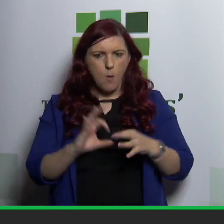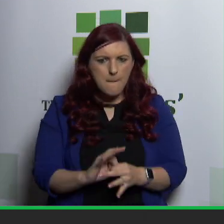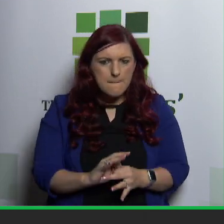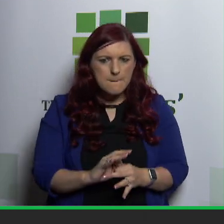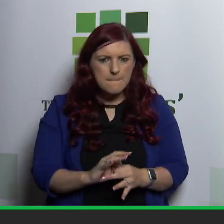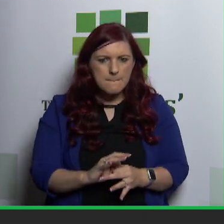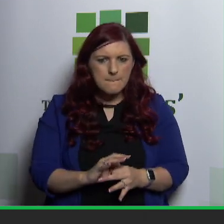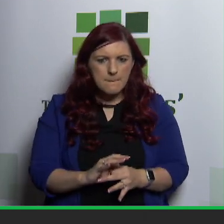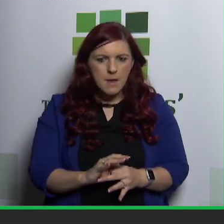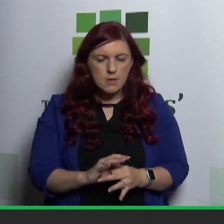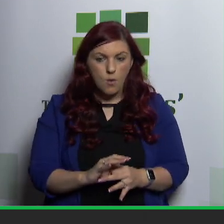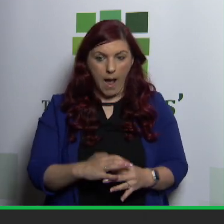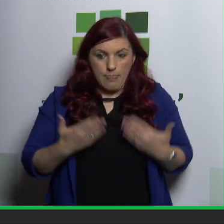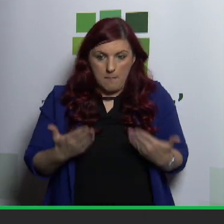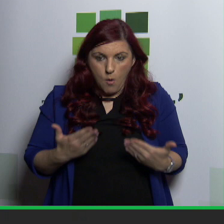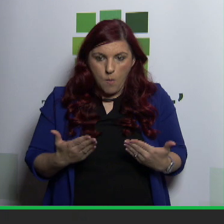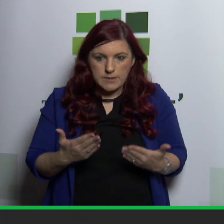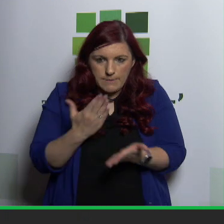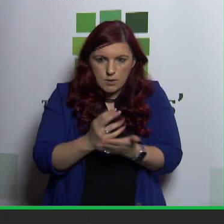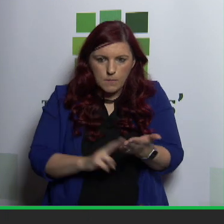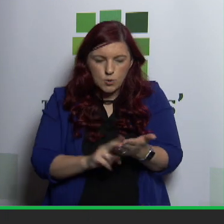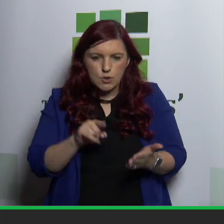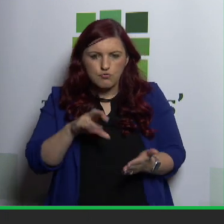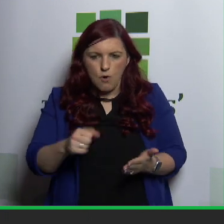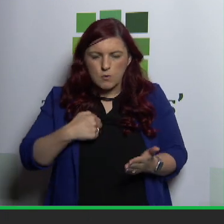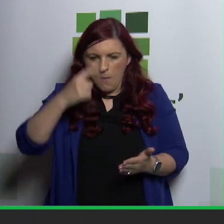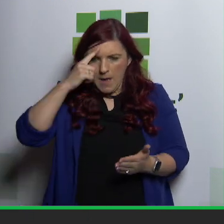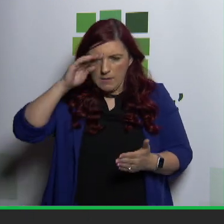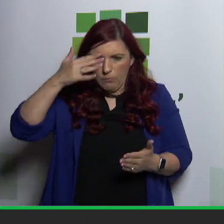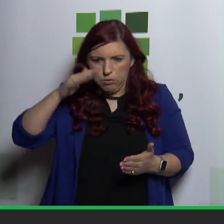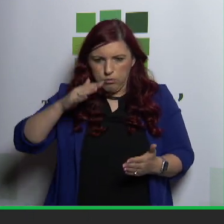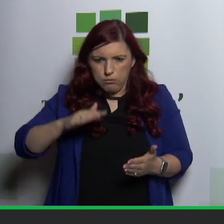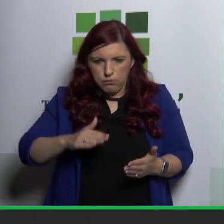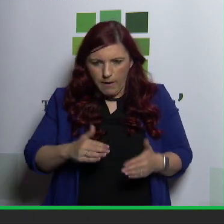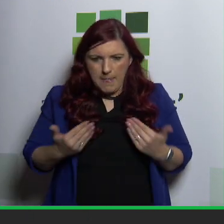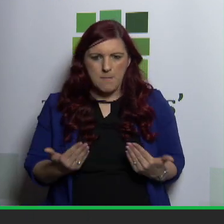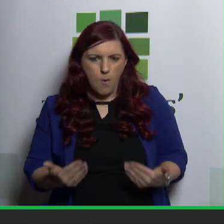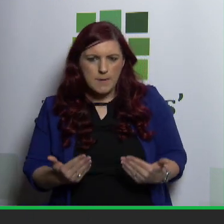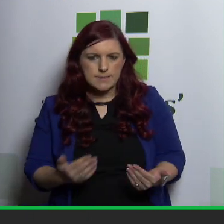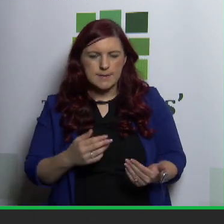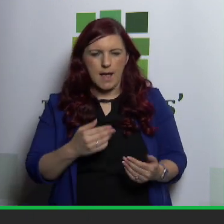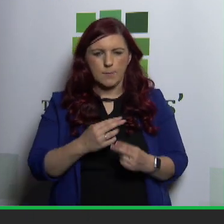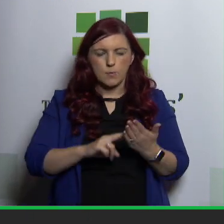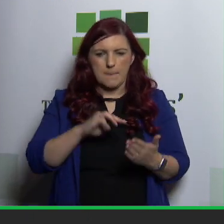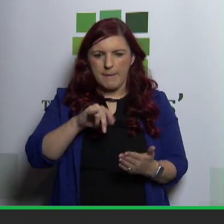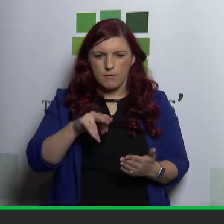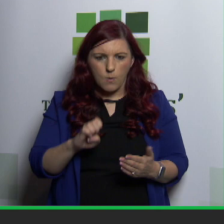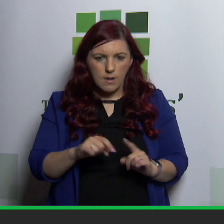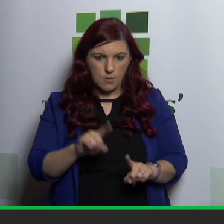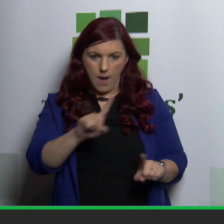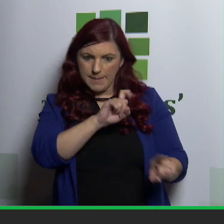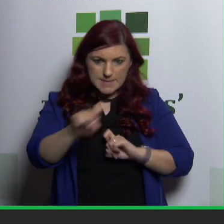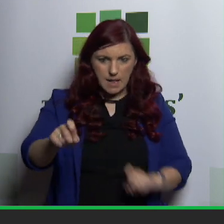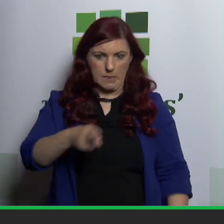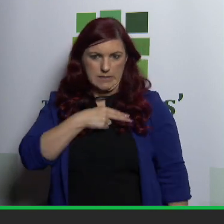literally coming down off drugs now at the moment, as in methadone. So I'm still being